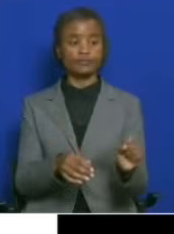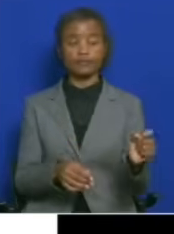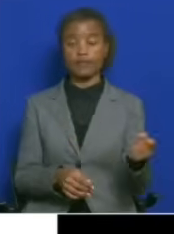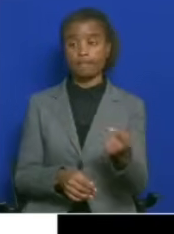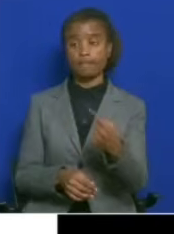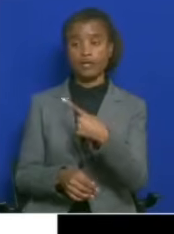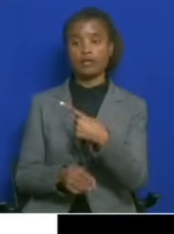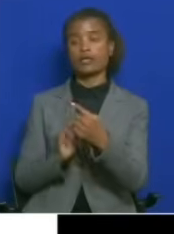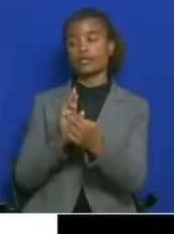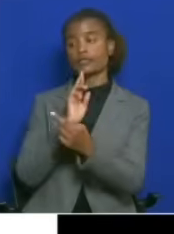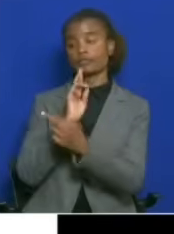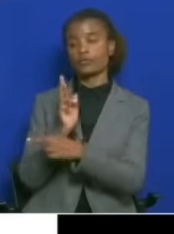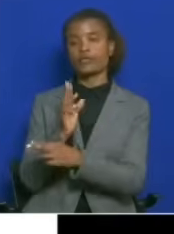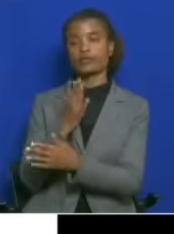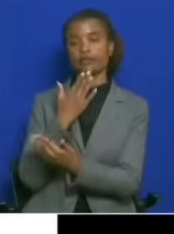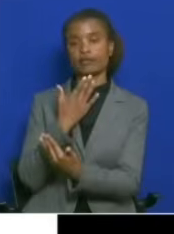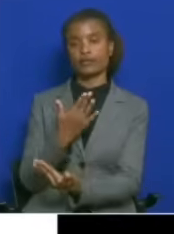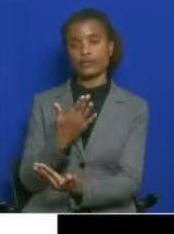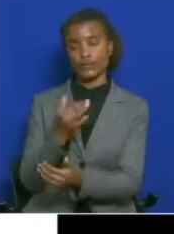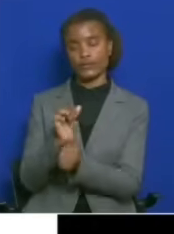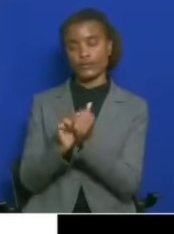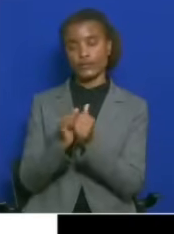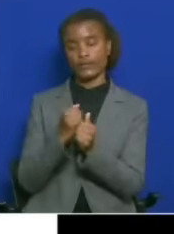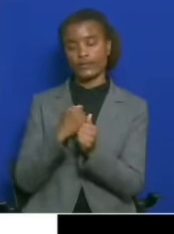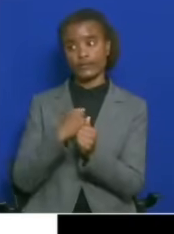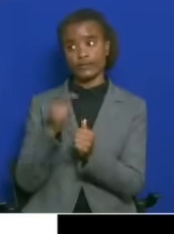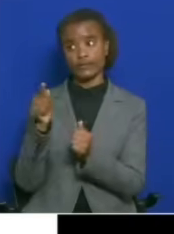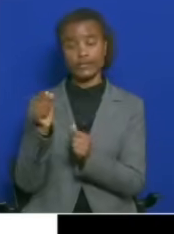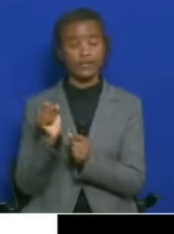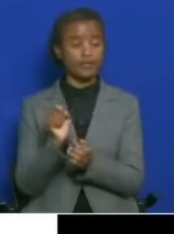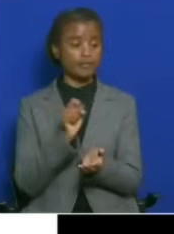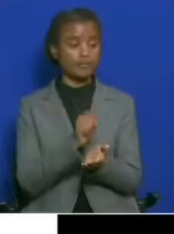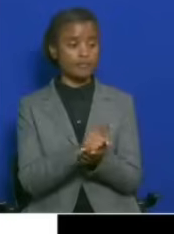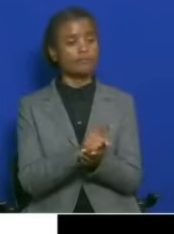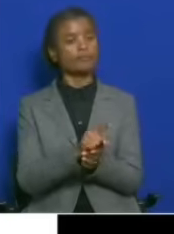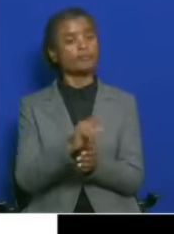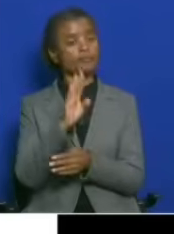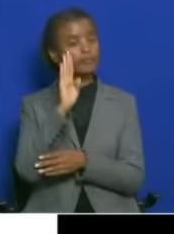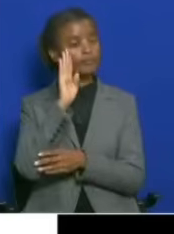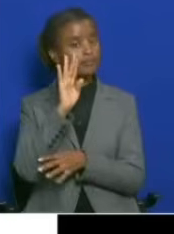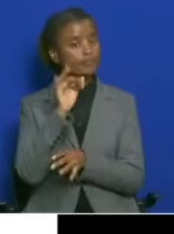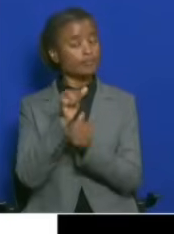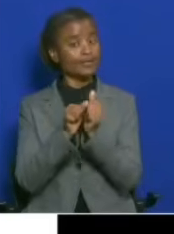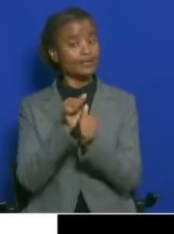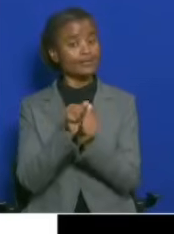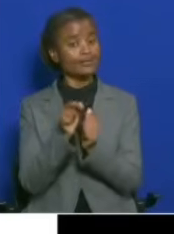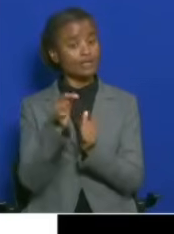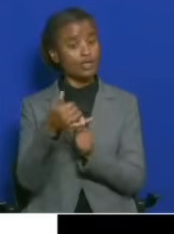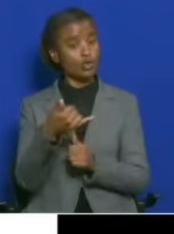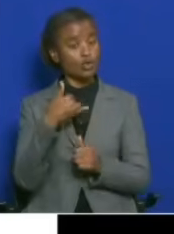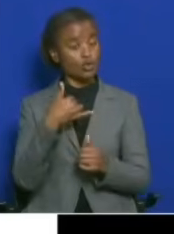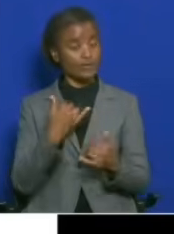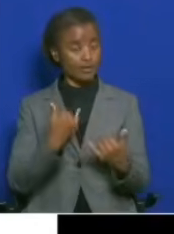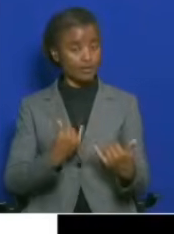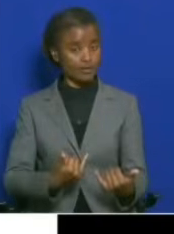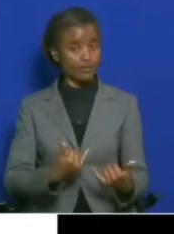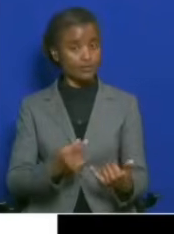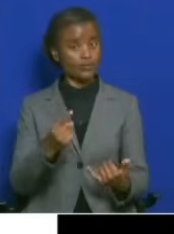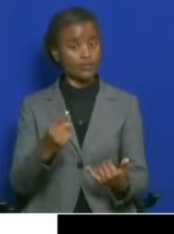bro. And General Khan says, salams, bro, he called me now. He will send me the stuff